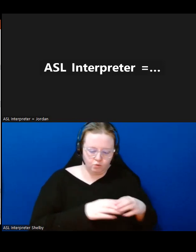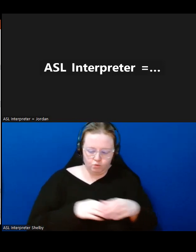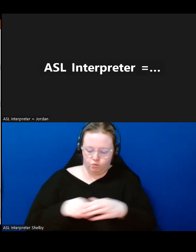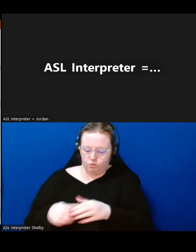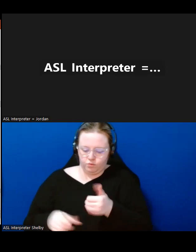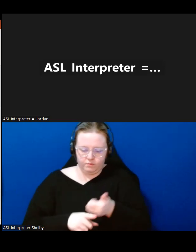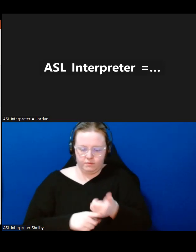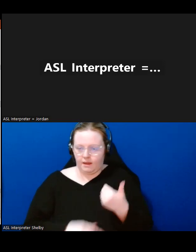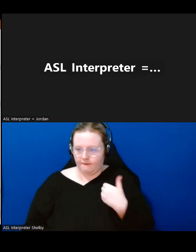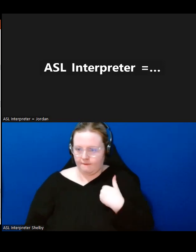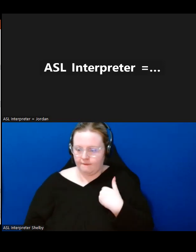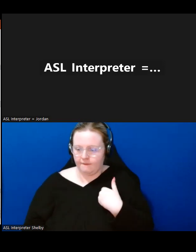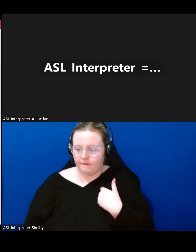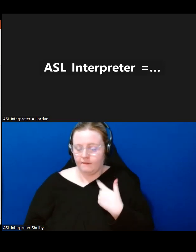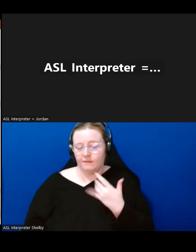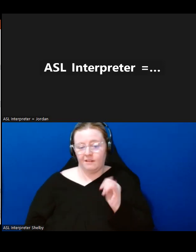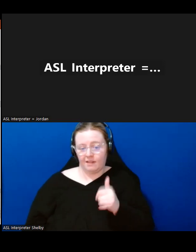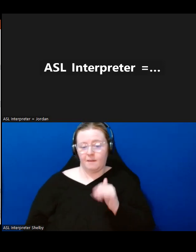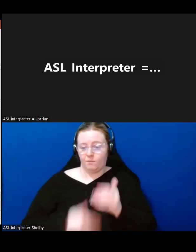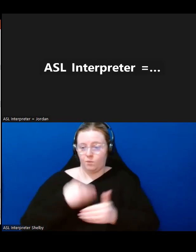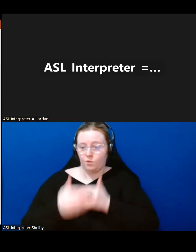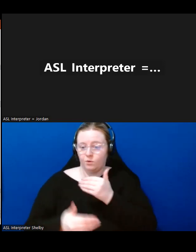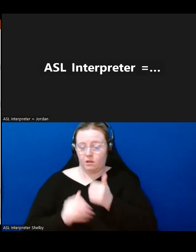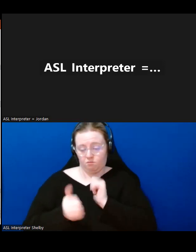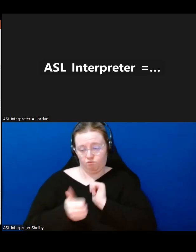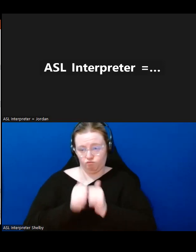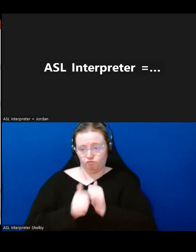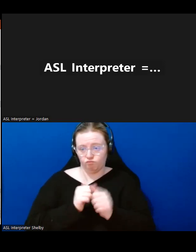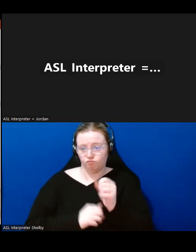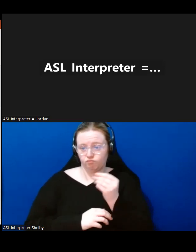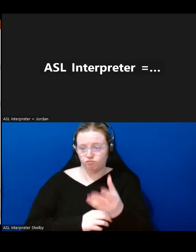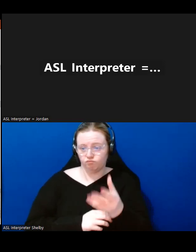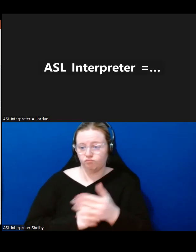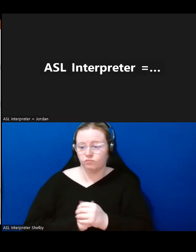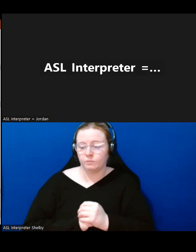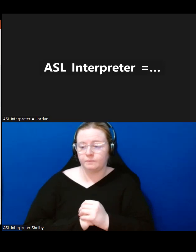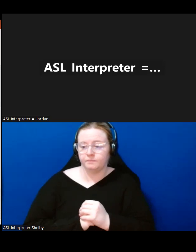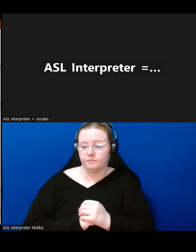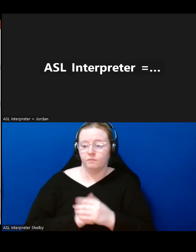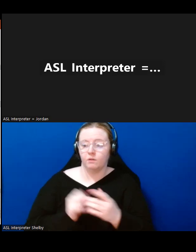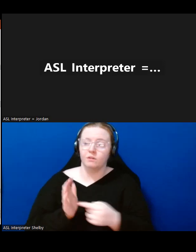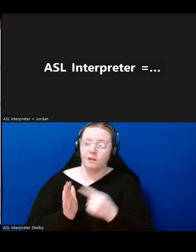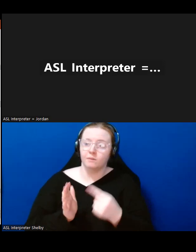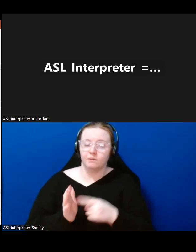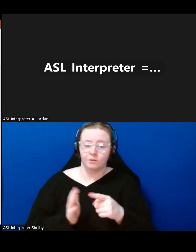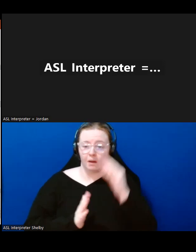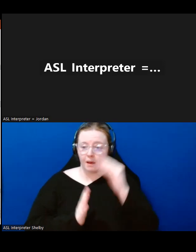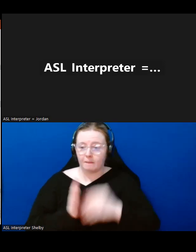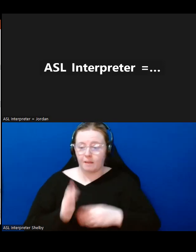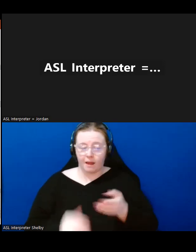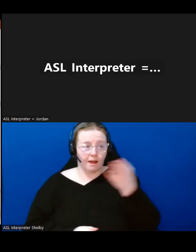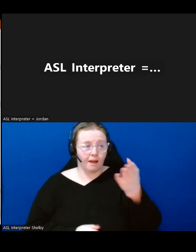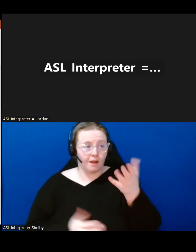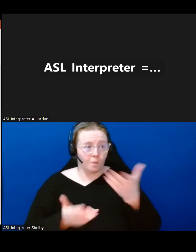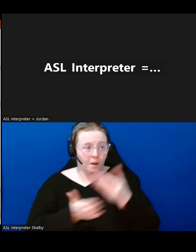It is a competitive process. So, so sometimes you may be disappointed that you're not funded, and it might not